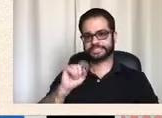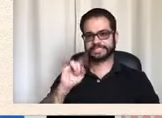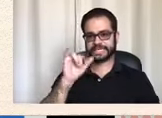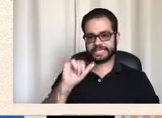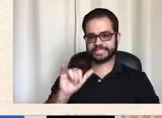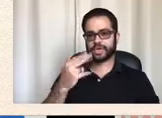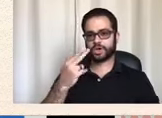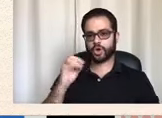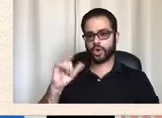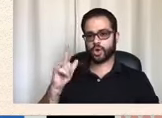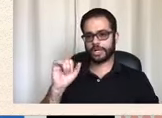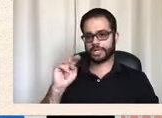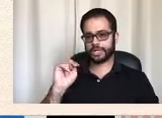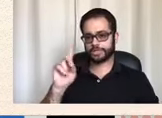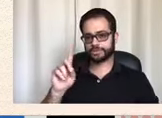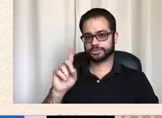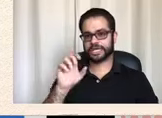you could get me at